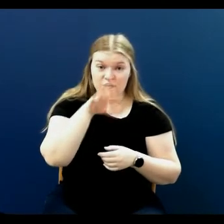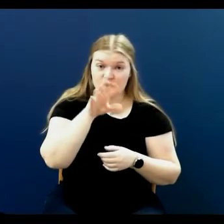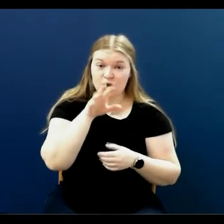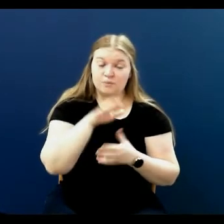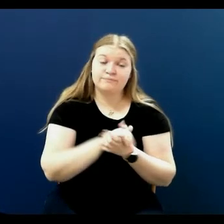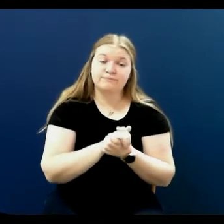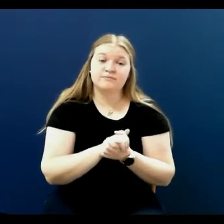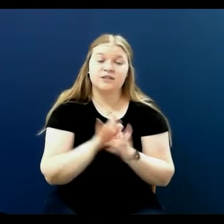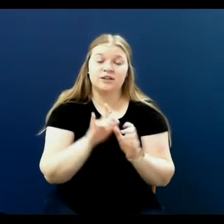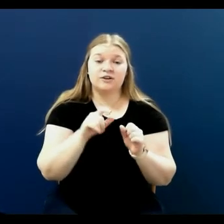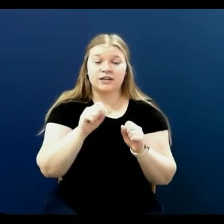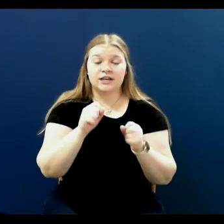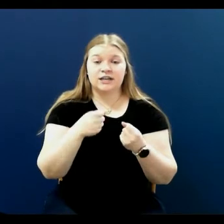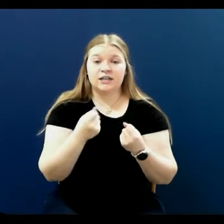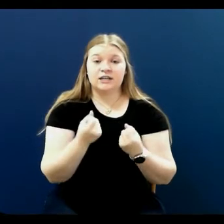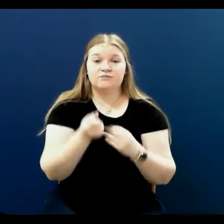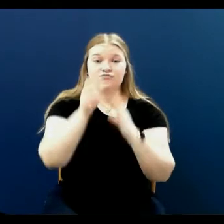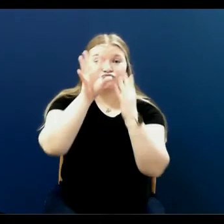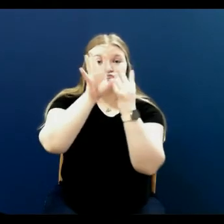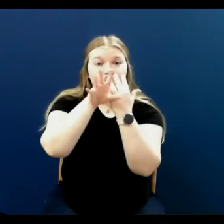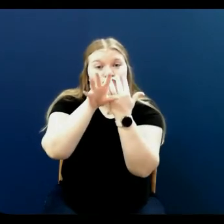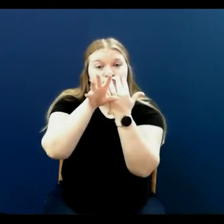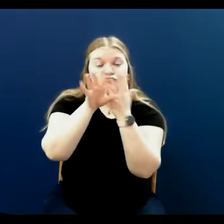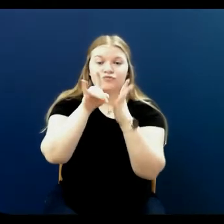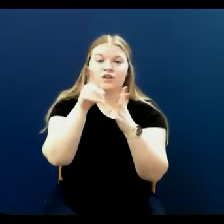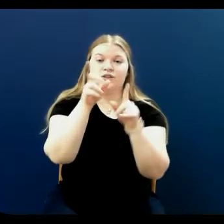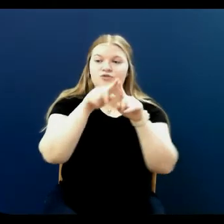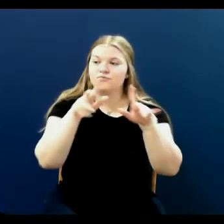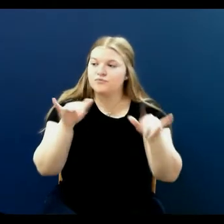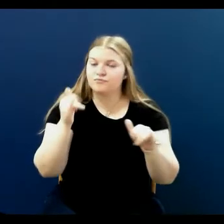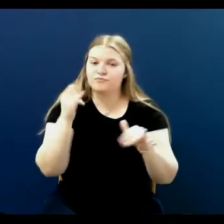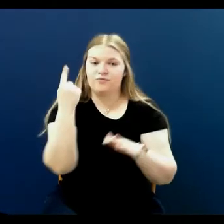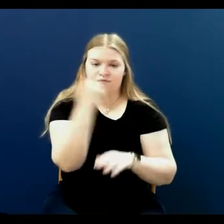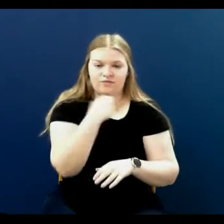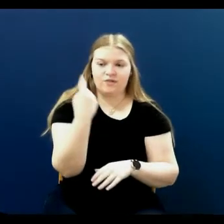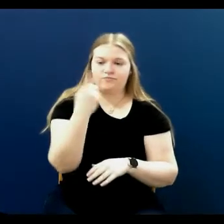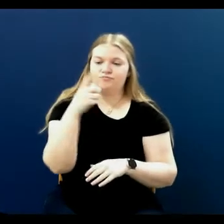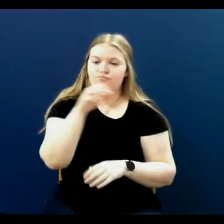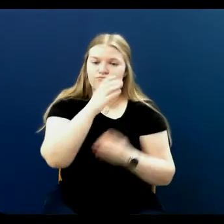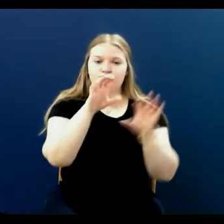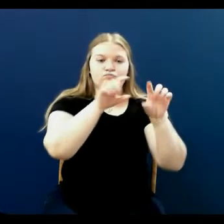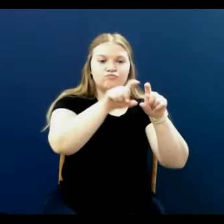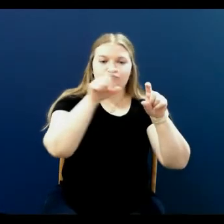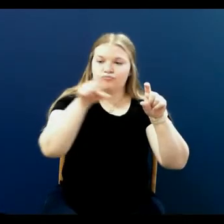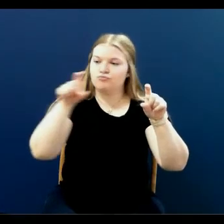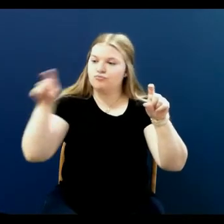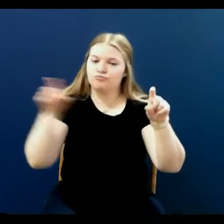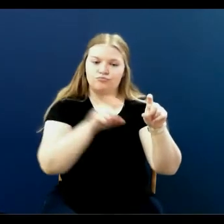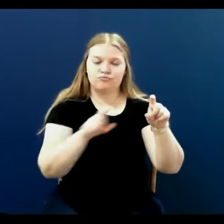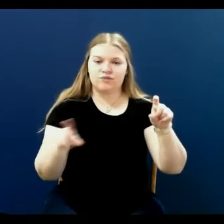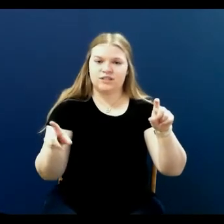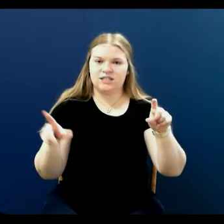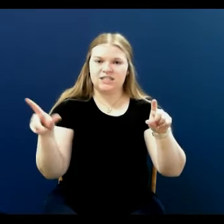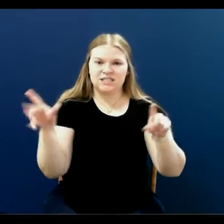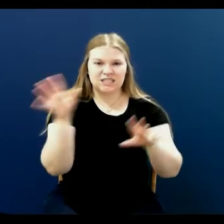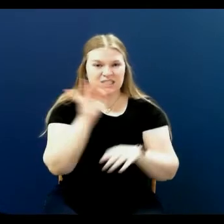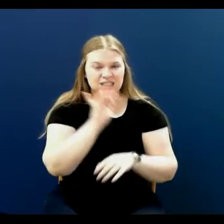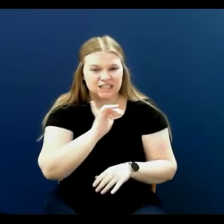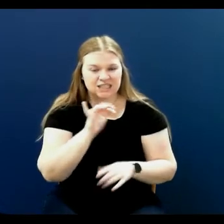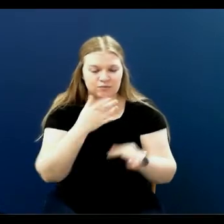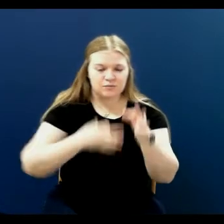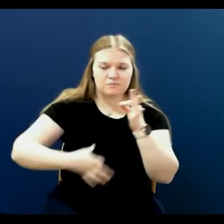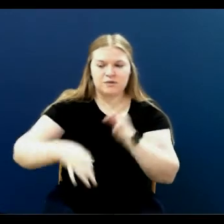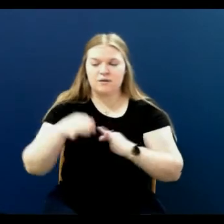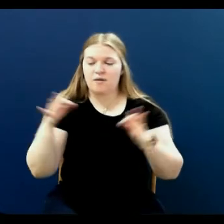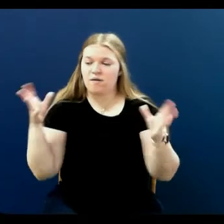of everyone else that's online at the same time. Is it a replacement for gathering in person? No, but it is a way